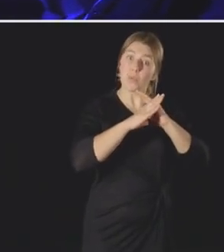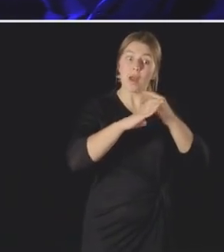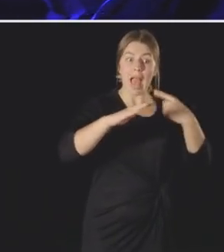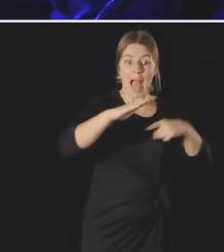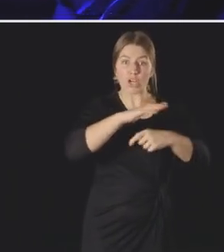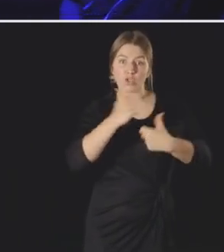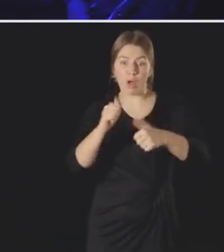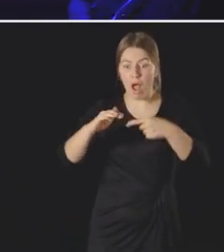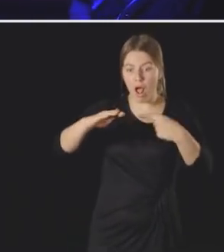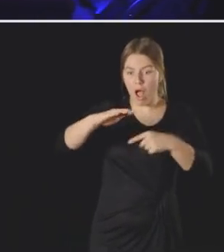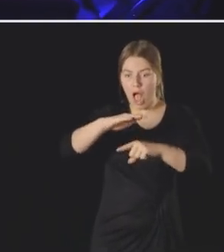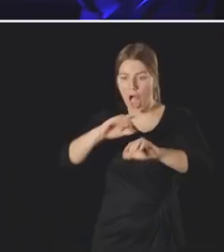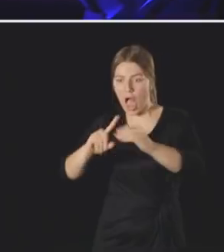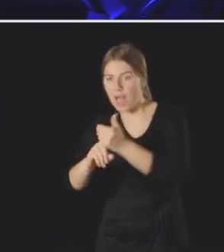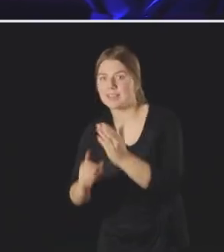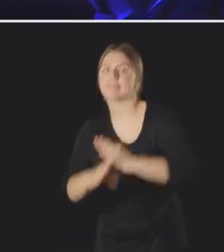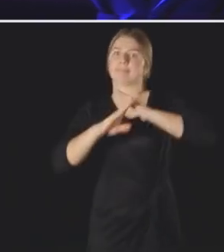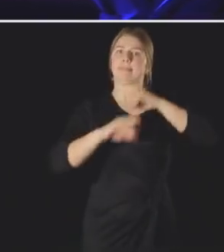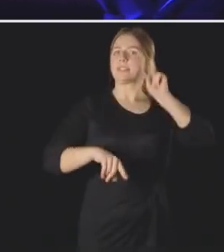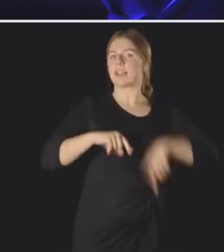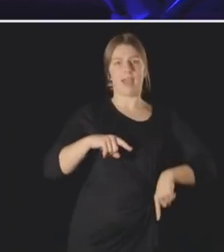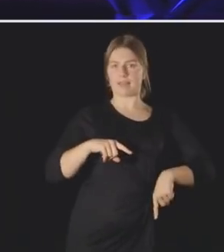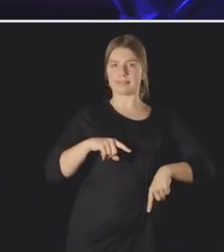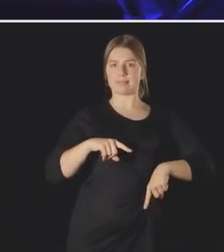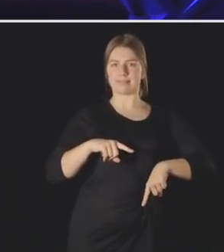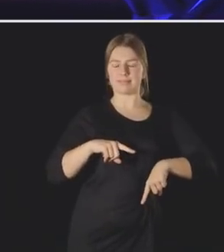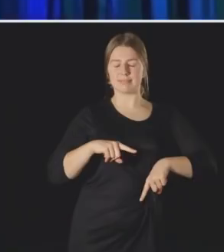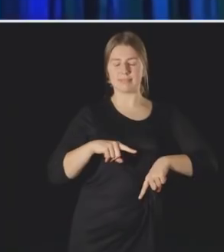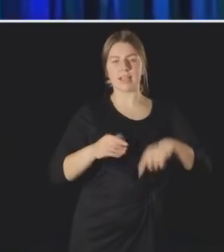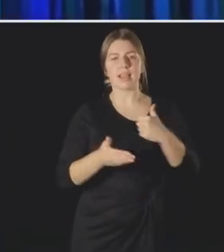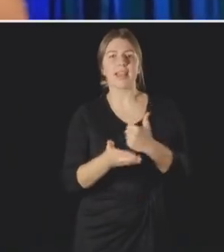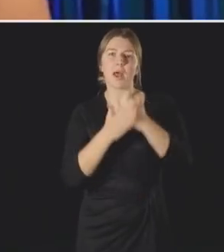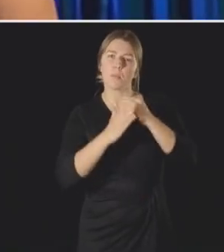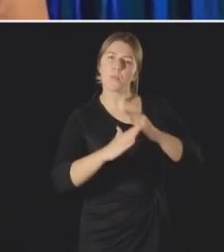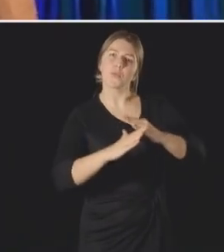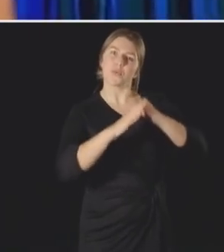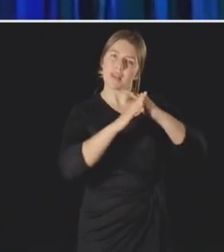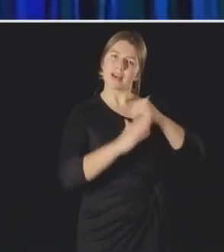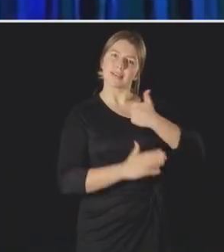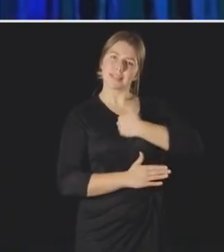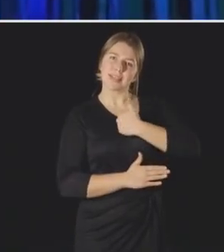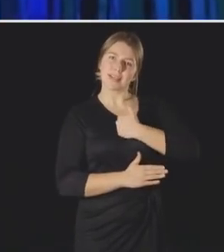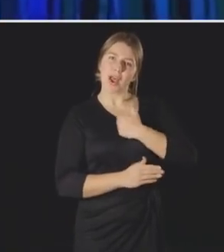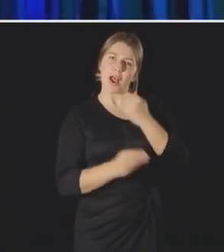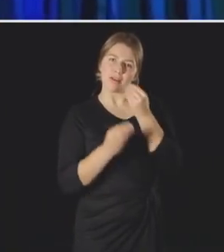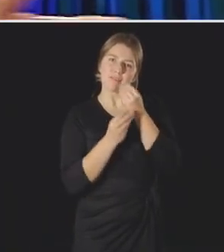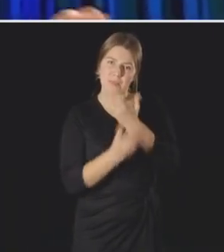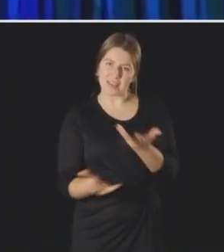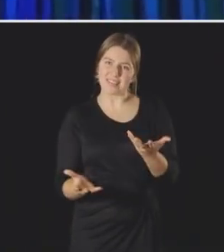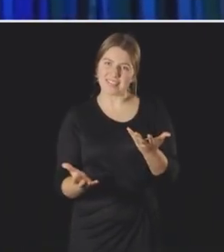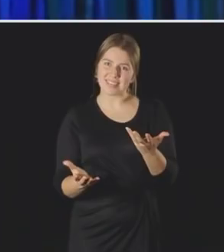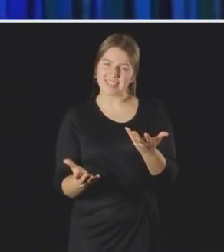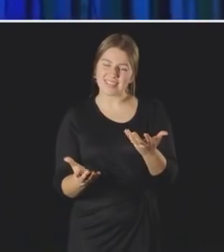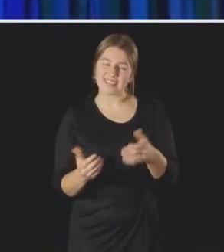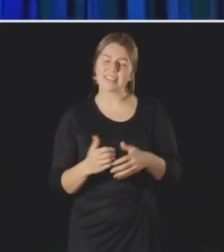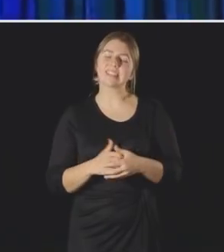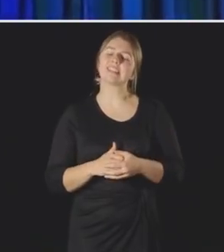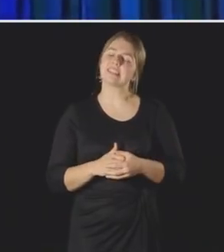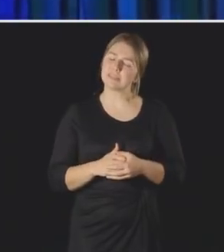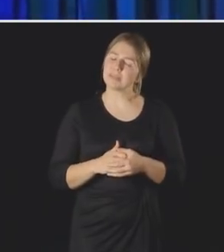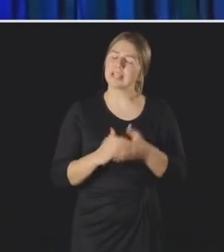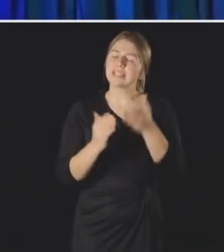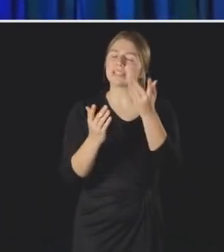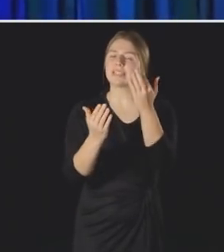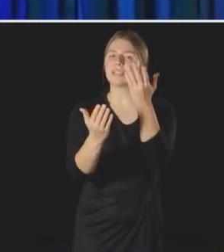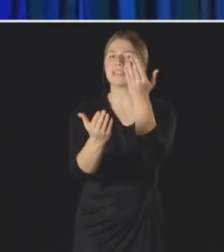be more difficult for a hacker to gain access to our personal data. But until then, most companies won't take sufficient measures